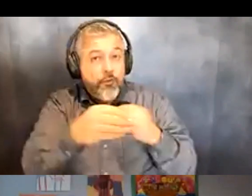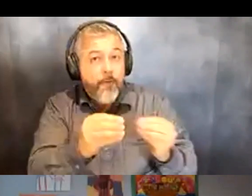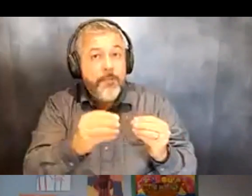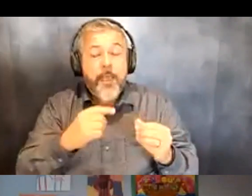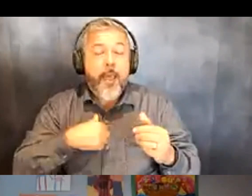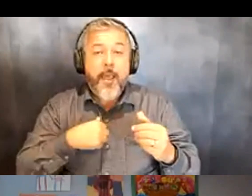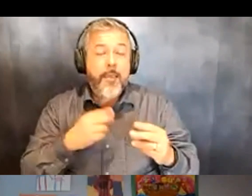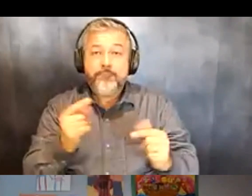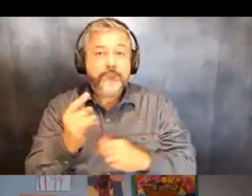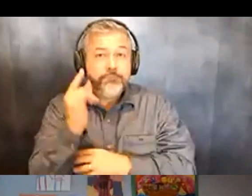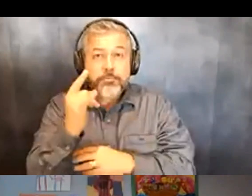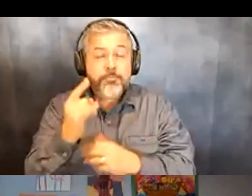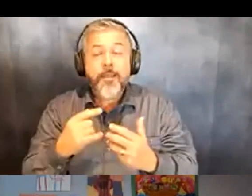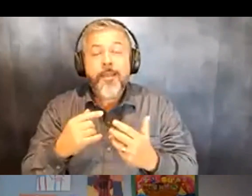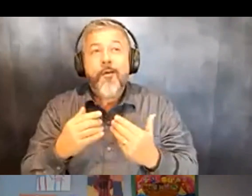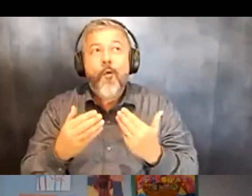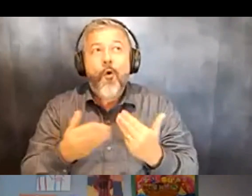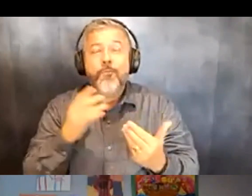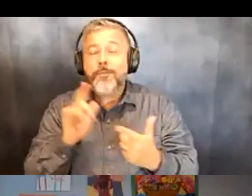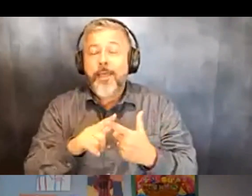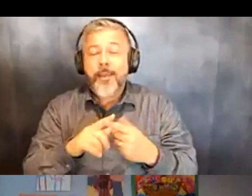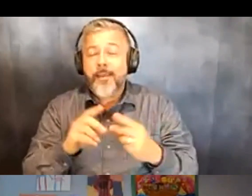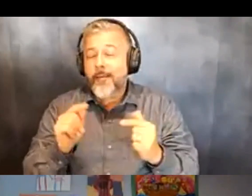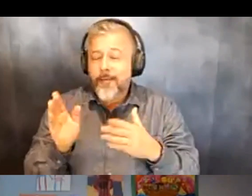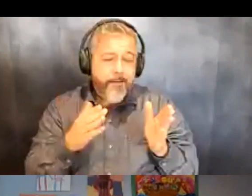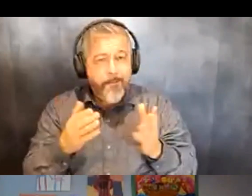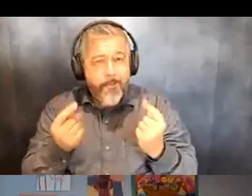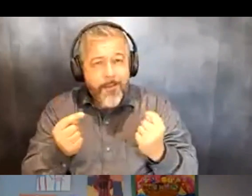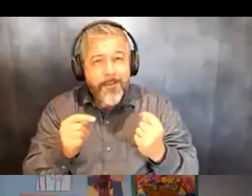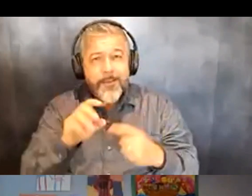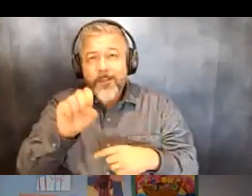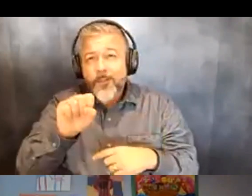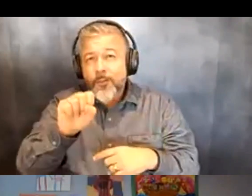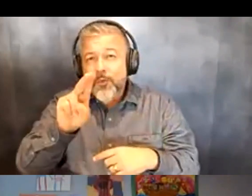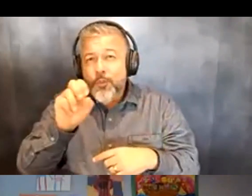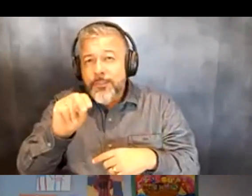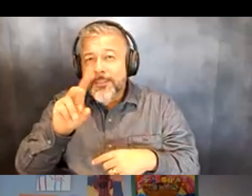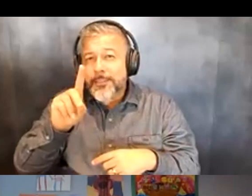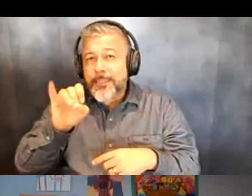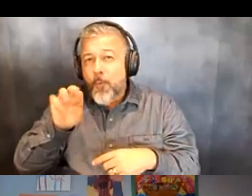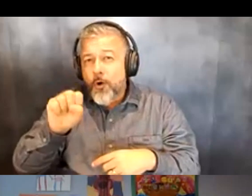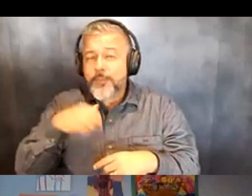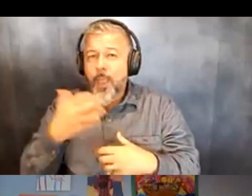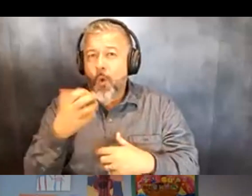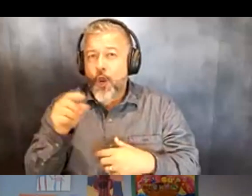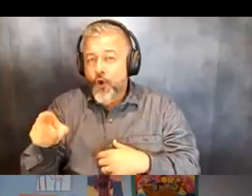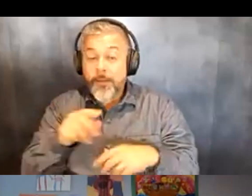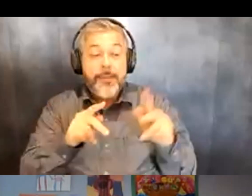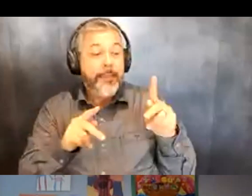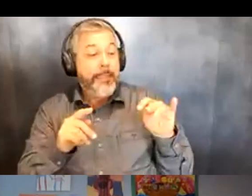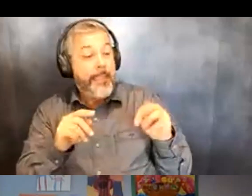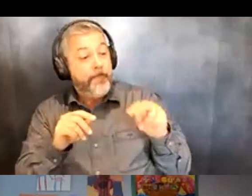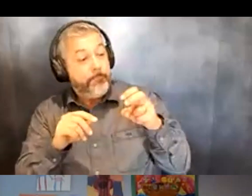was almost a reflex. I said, Susan DeMorris, we need to call Susan. And we were able to